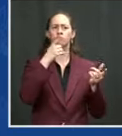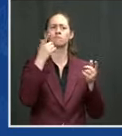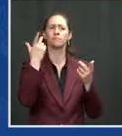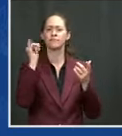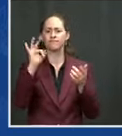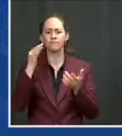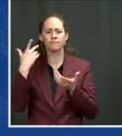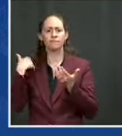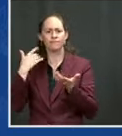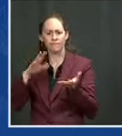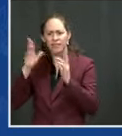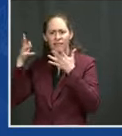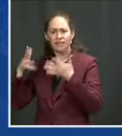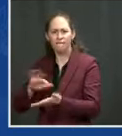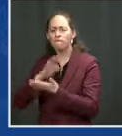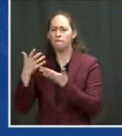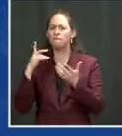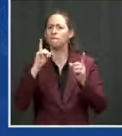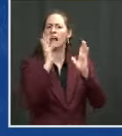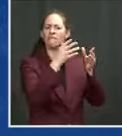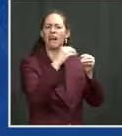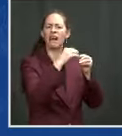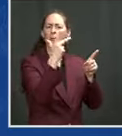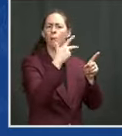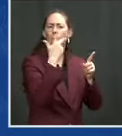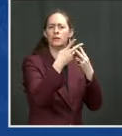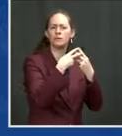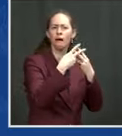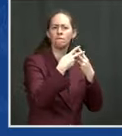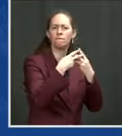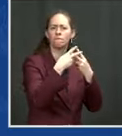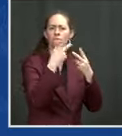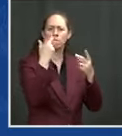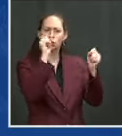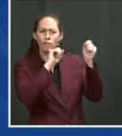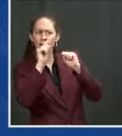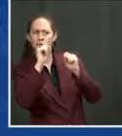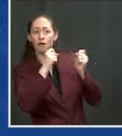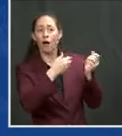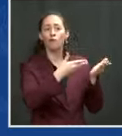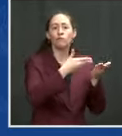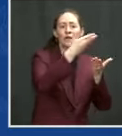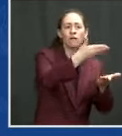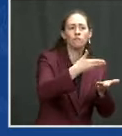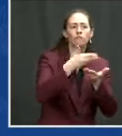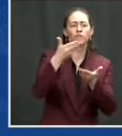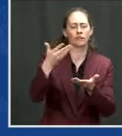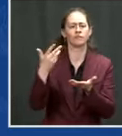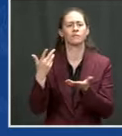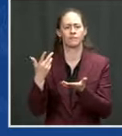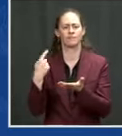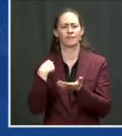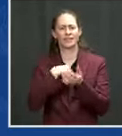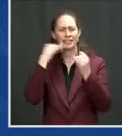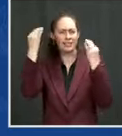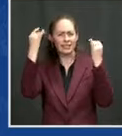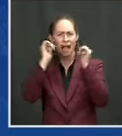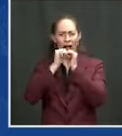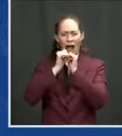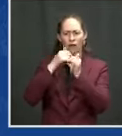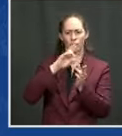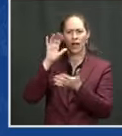out, it's trying to be innovative, trying to figure out, you know, how do we take it directly to people. The reality is, and my